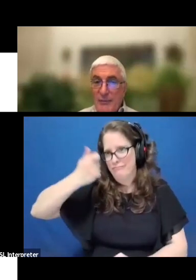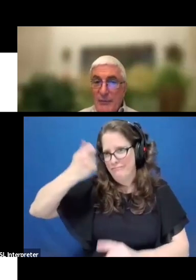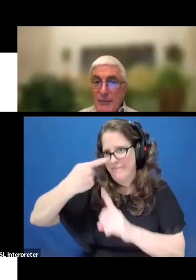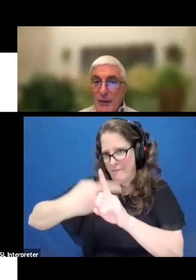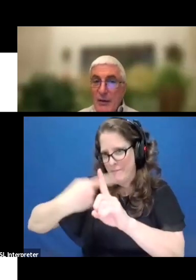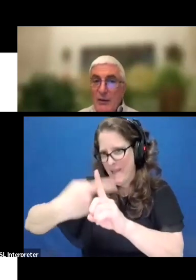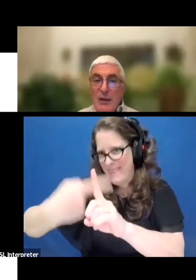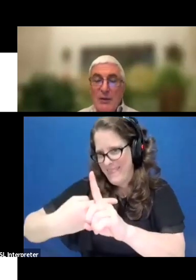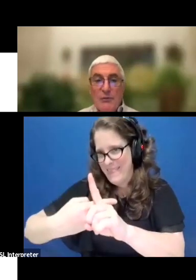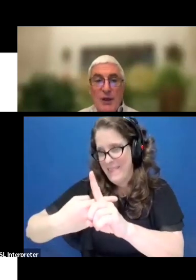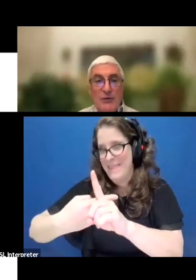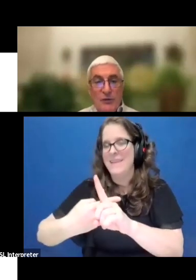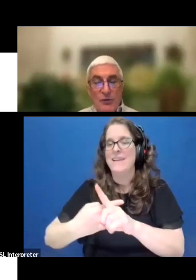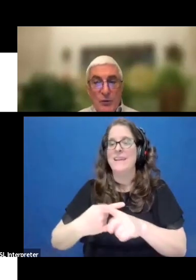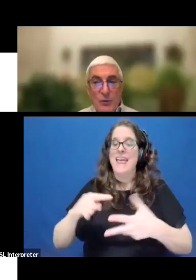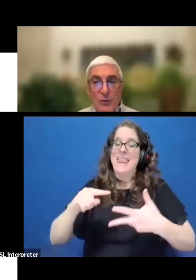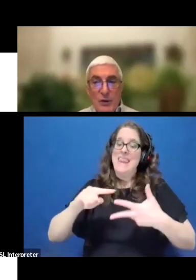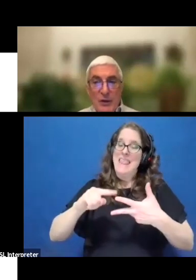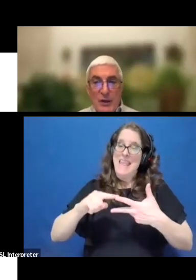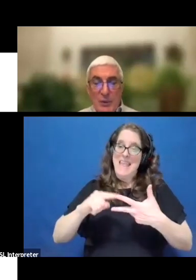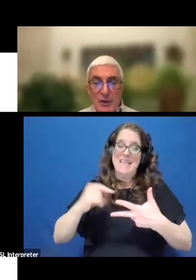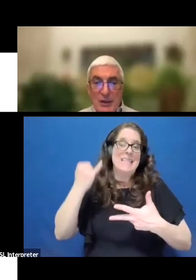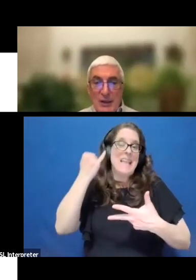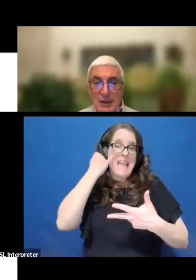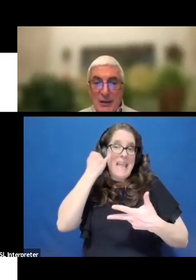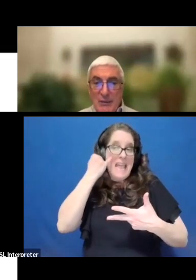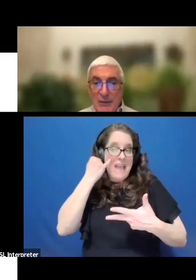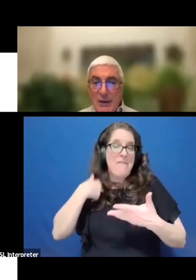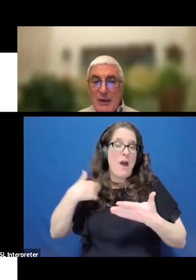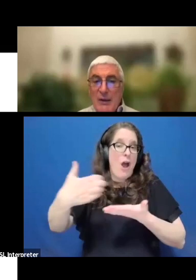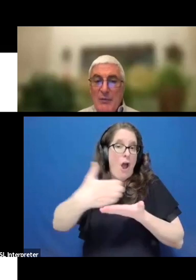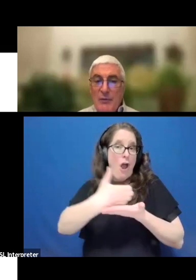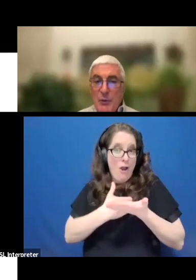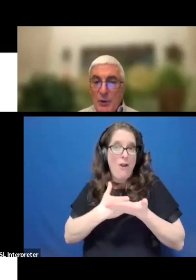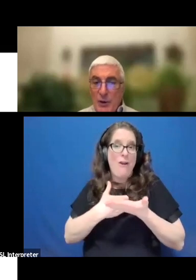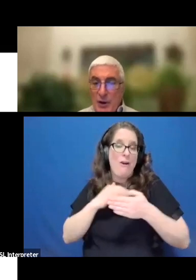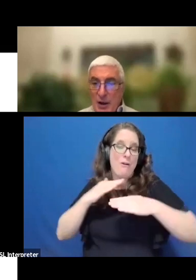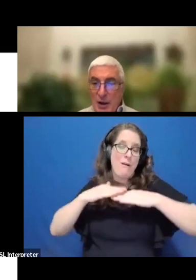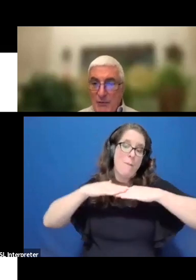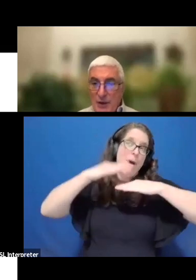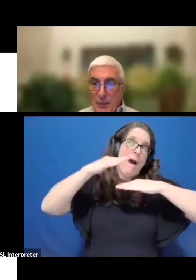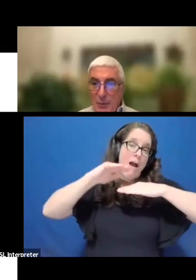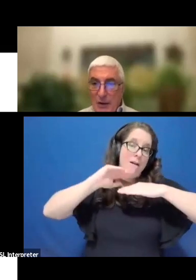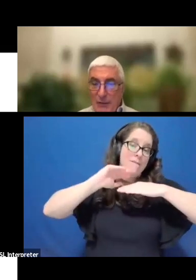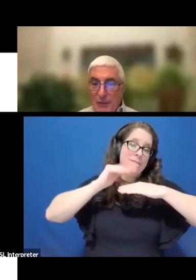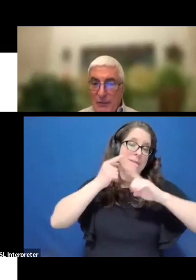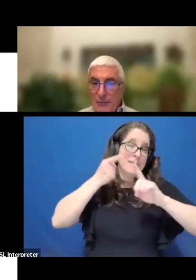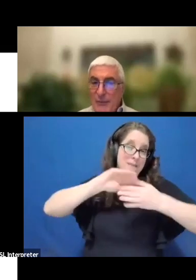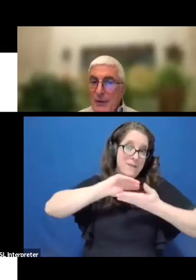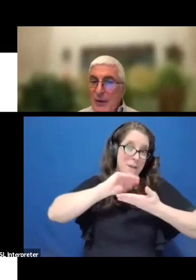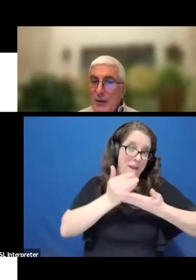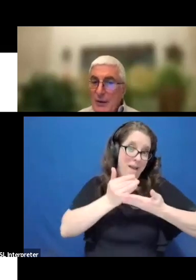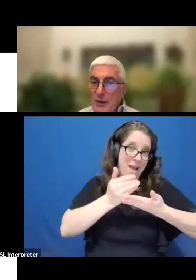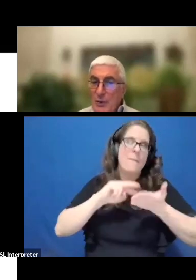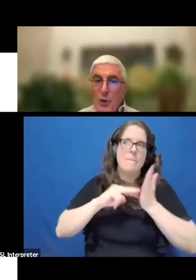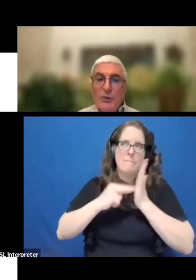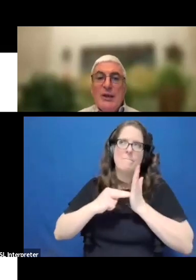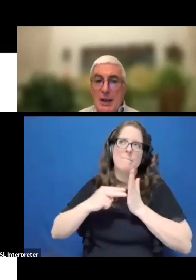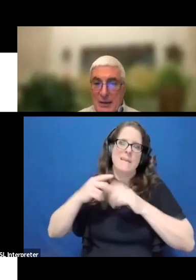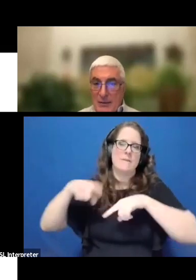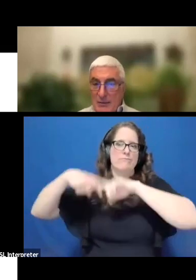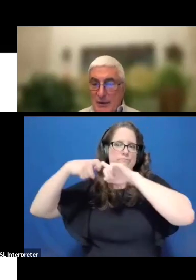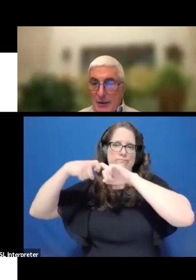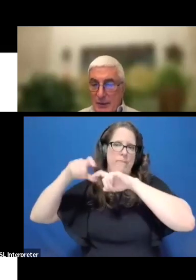SSDI. In phase 2, the EPE, if you earn enough in a month, you